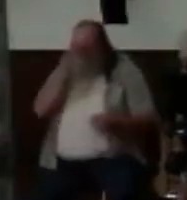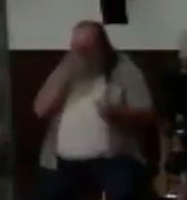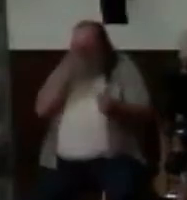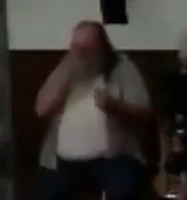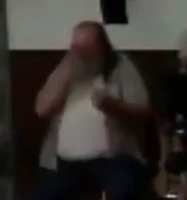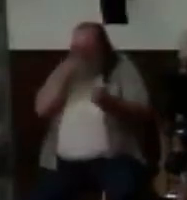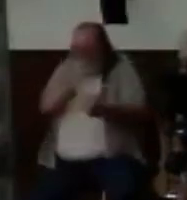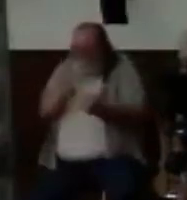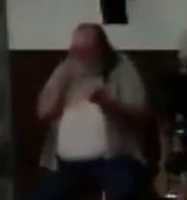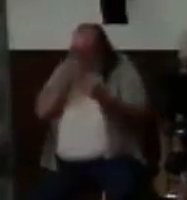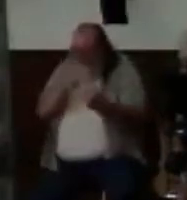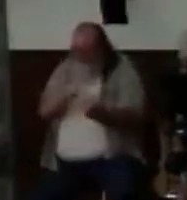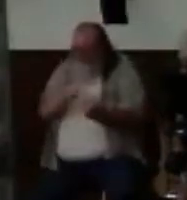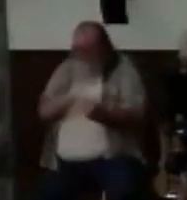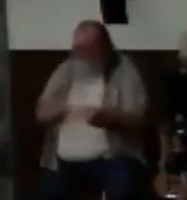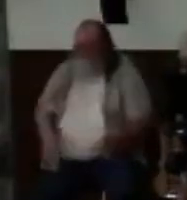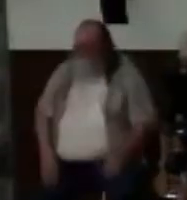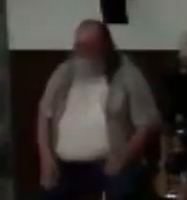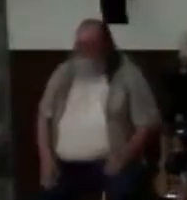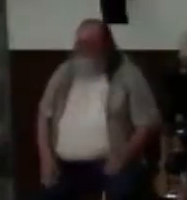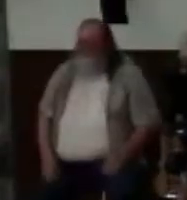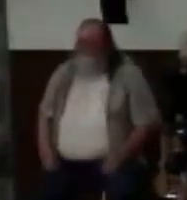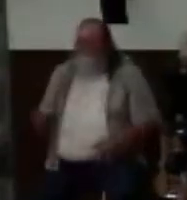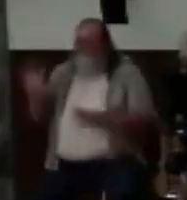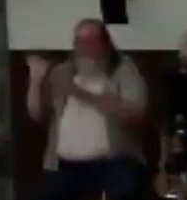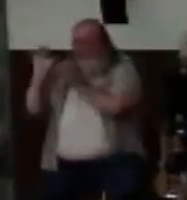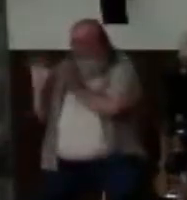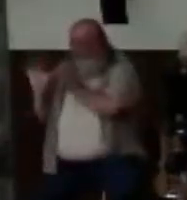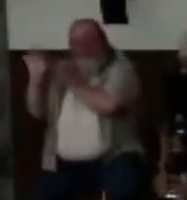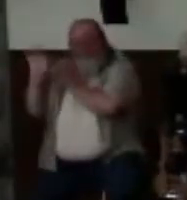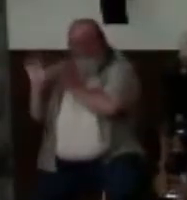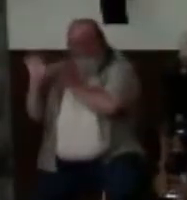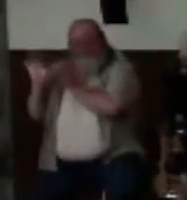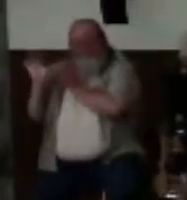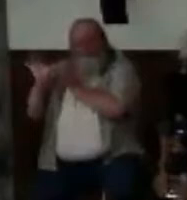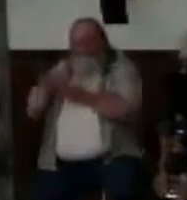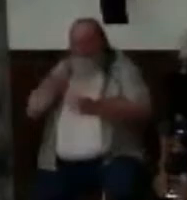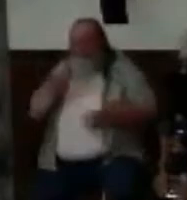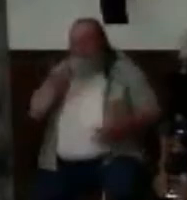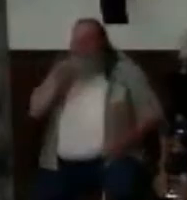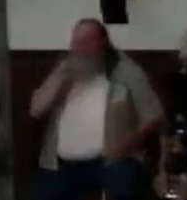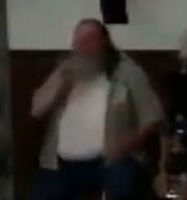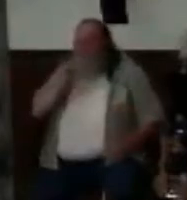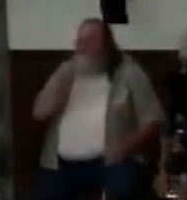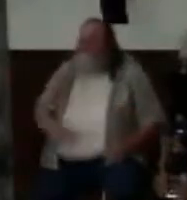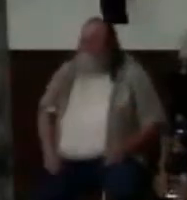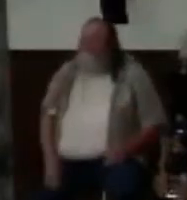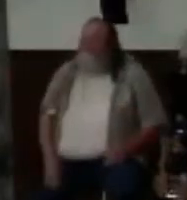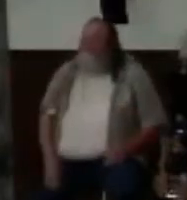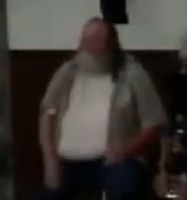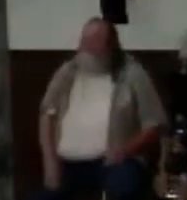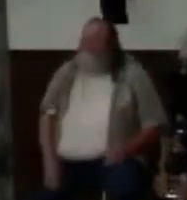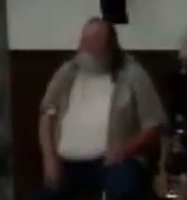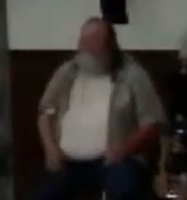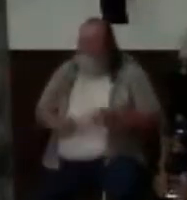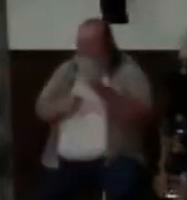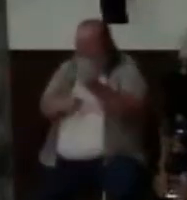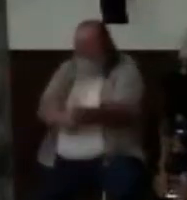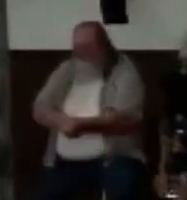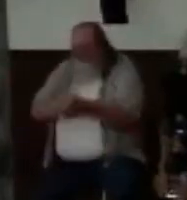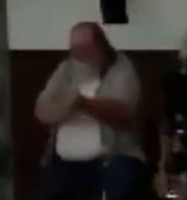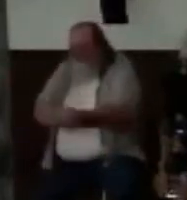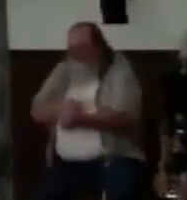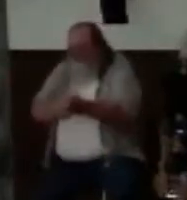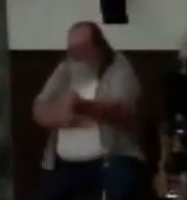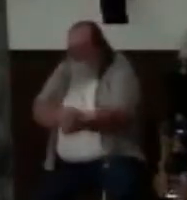family meant hauling water, first things first, get up, go to the well, hauling water, tilling the fields, going to